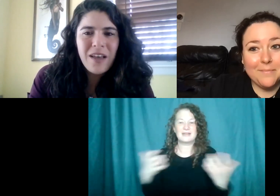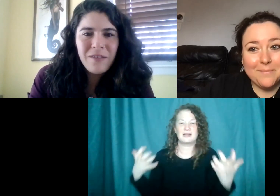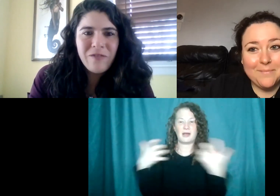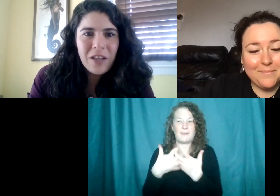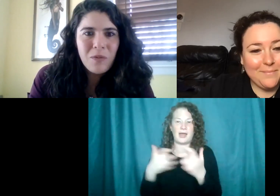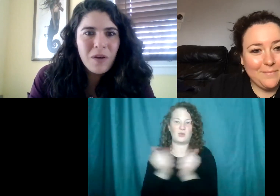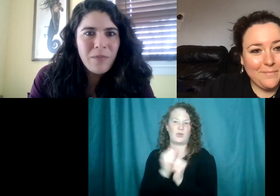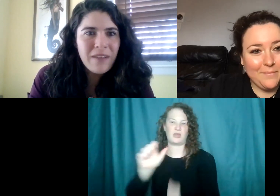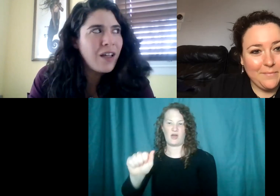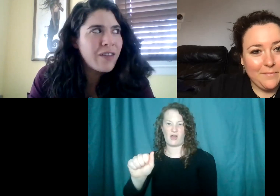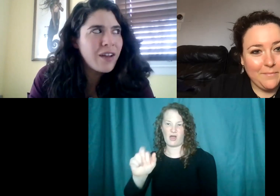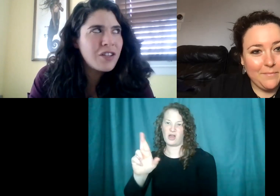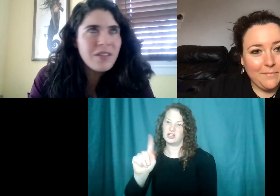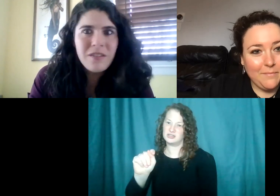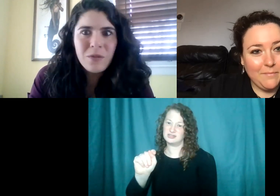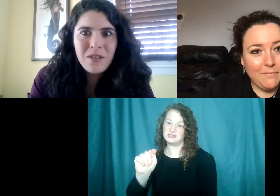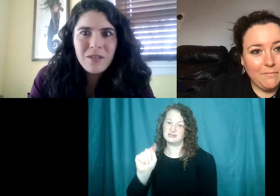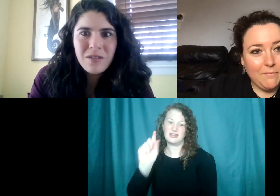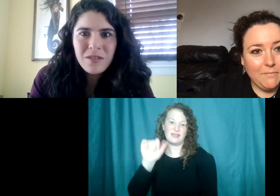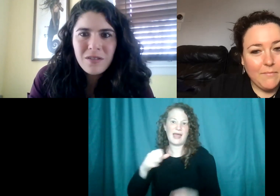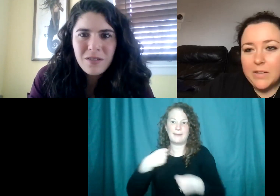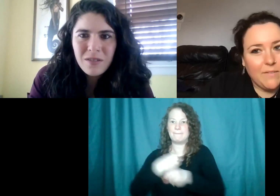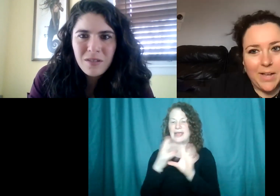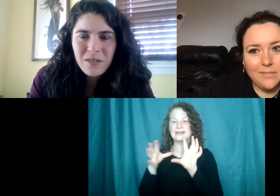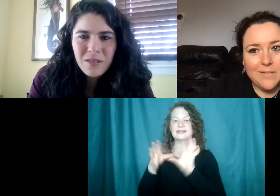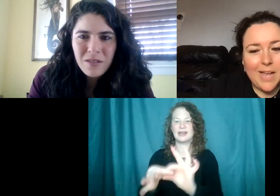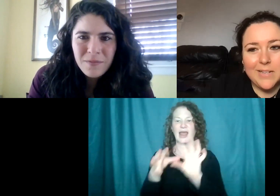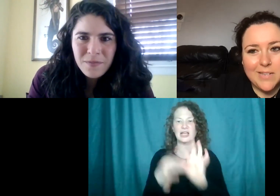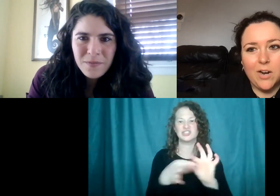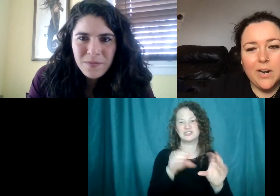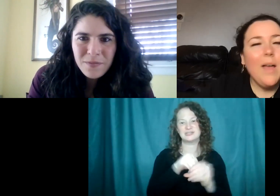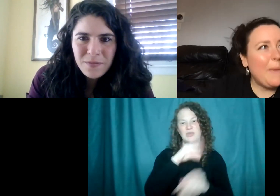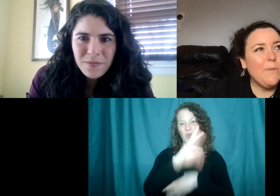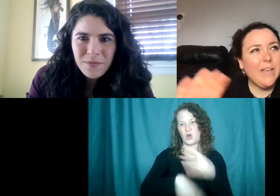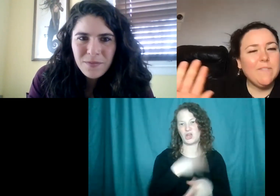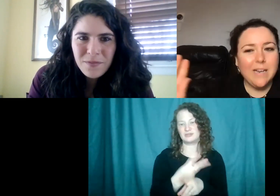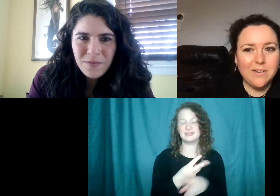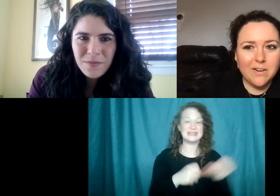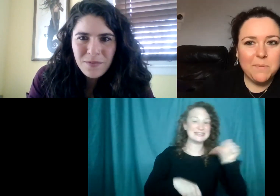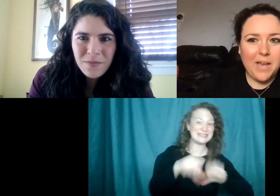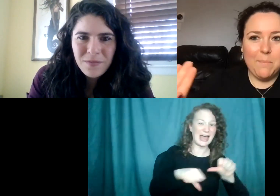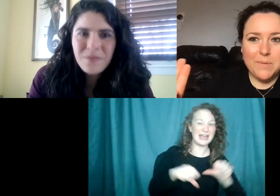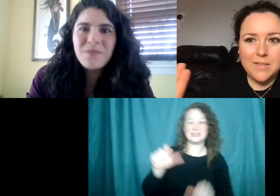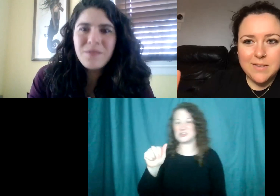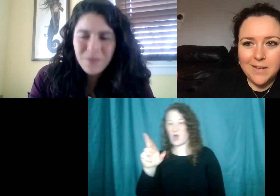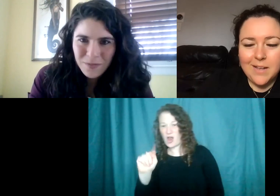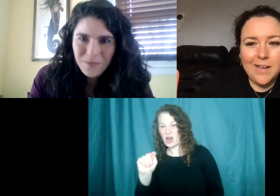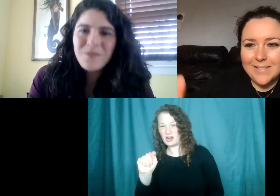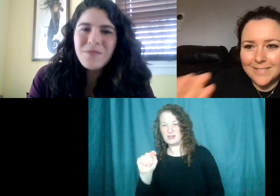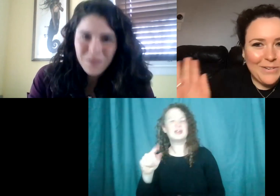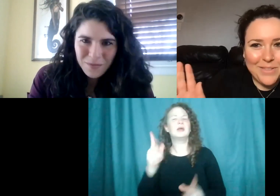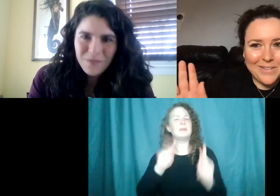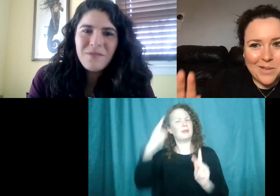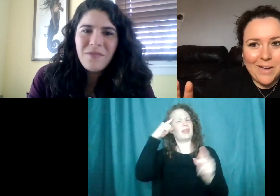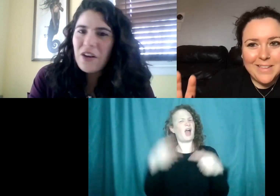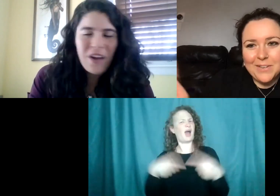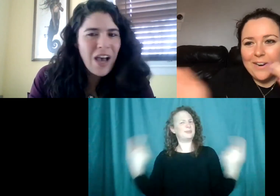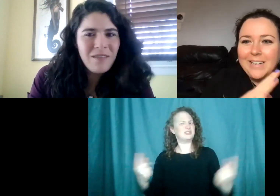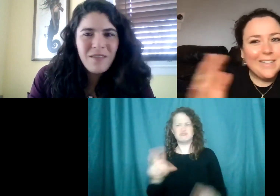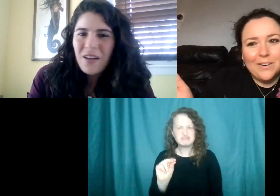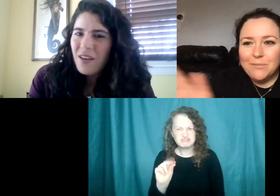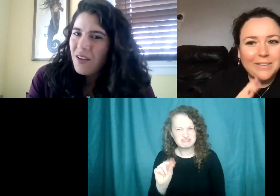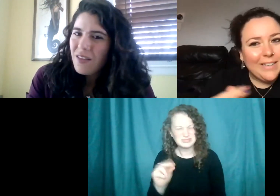because that's really what makes a lot of connections in the world. Love that. Science and art. People think of science and art as being opposites. I don't think so.